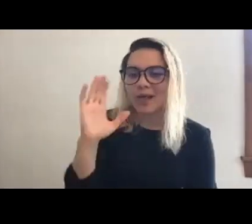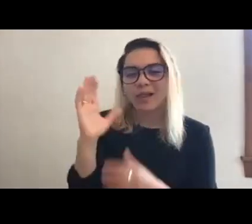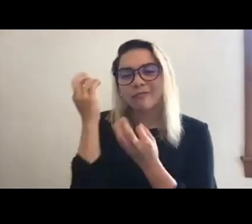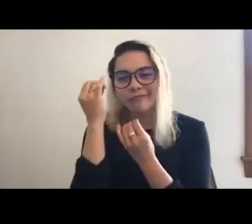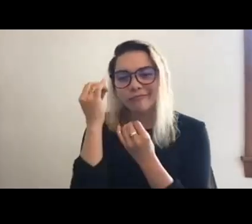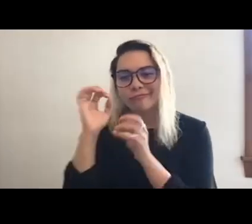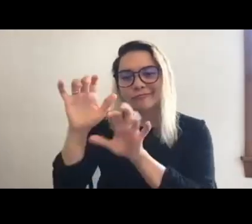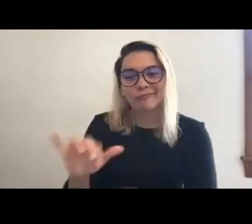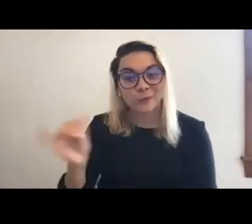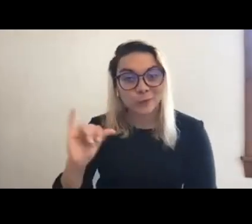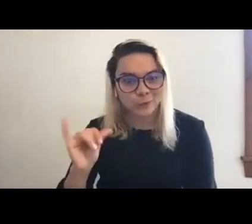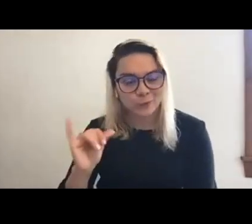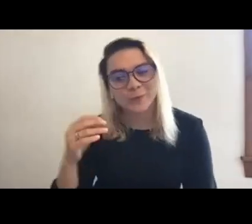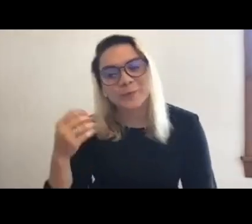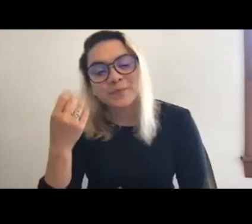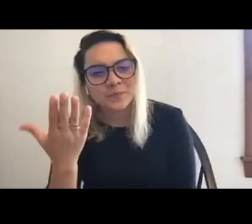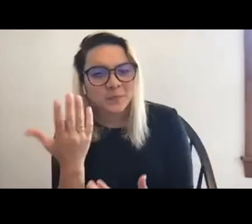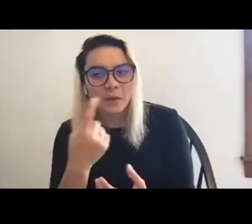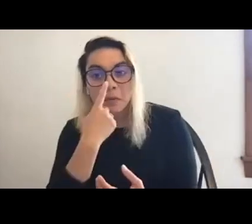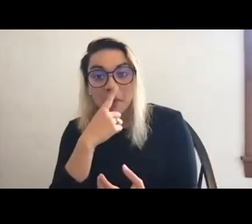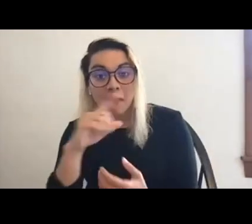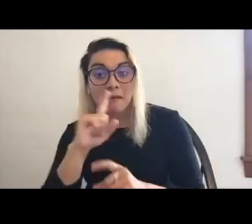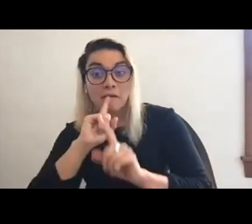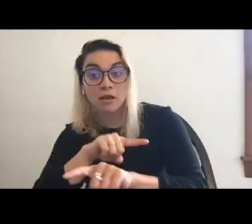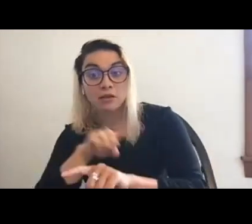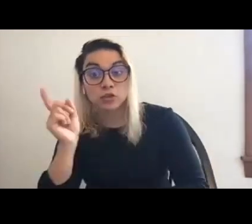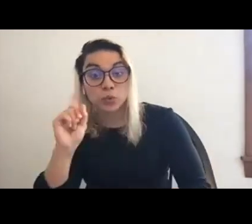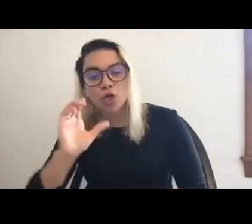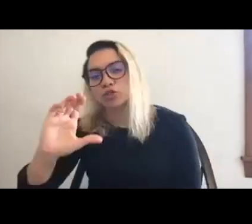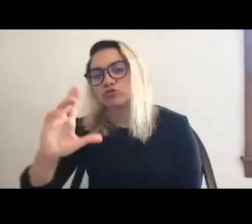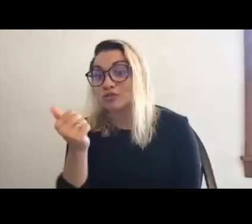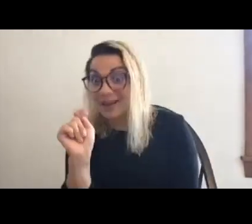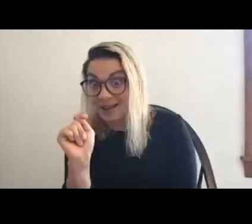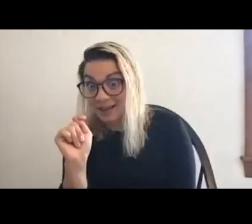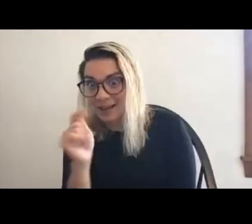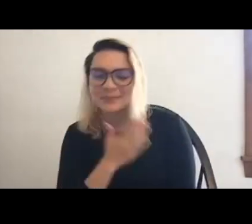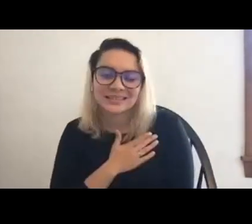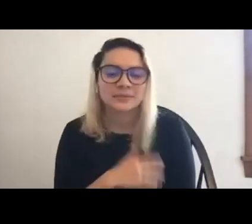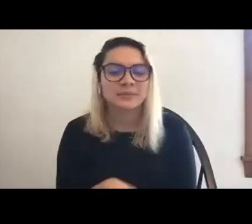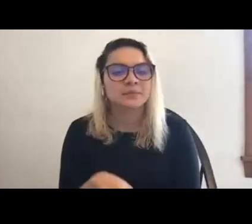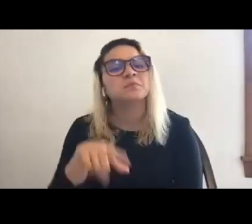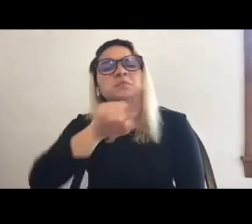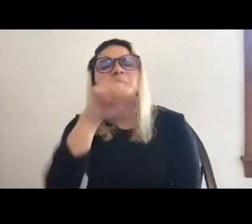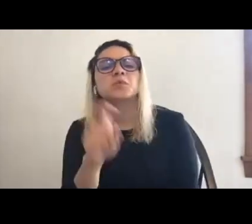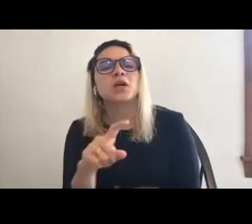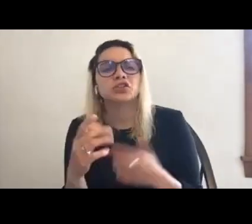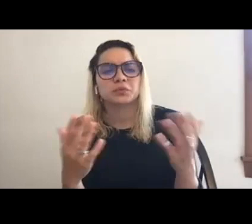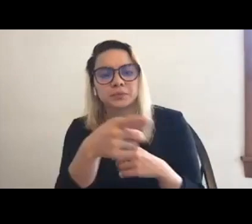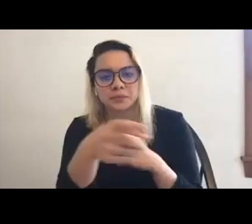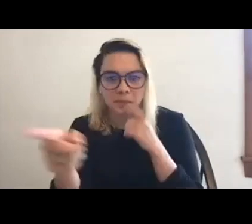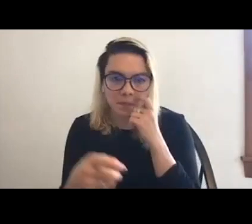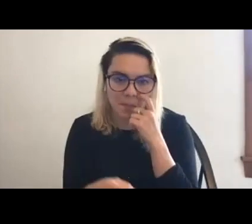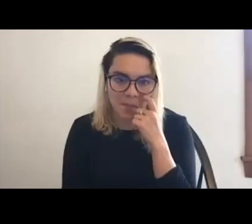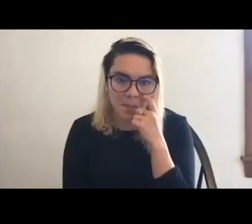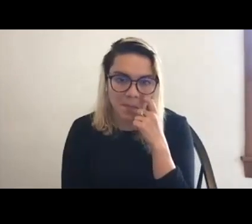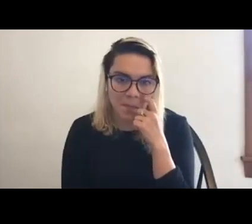join the conversation in the chat if you're able. So the question here is, when was a time when you needed to be heard